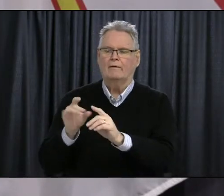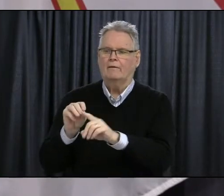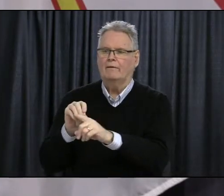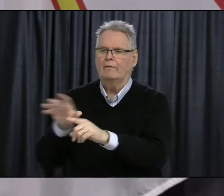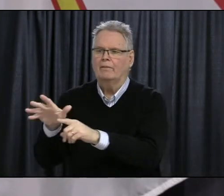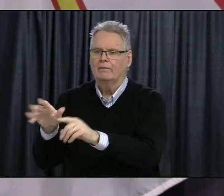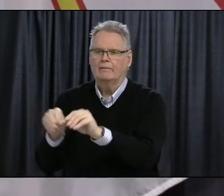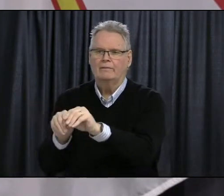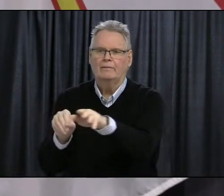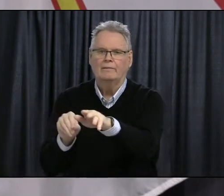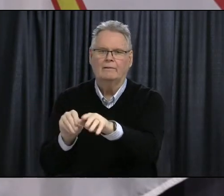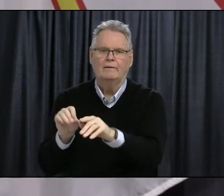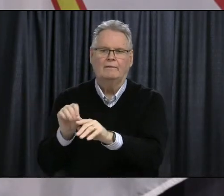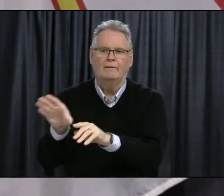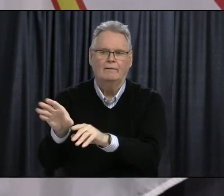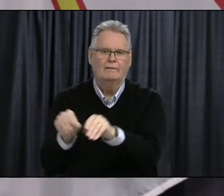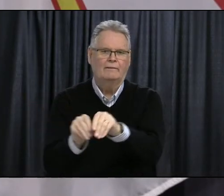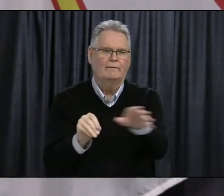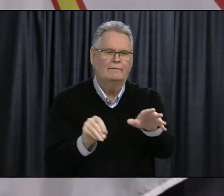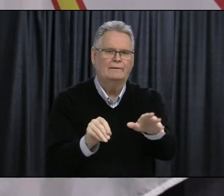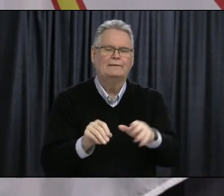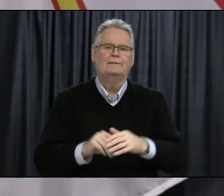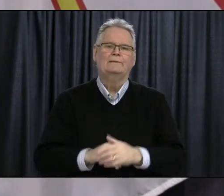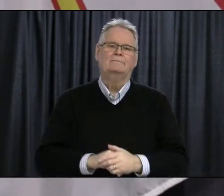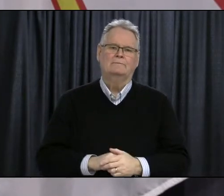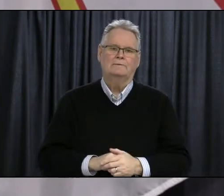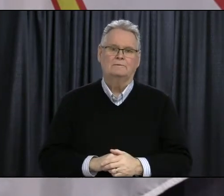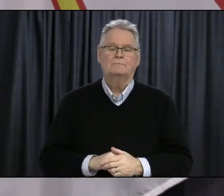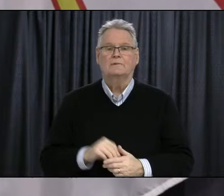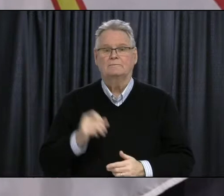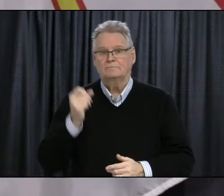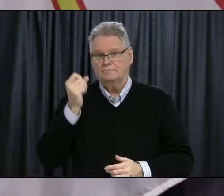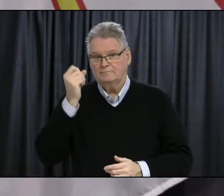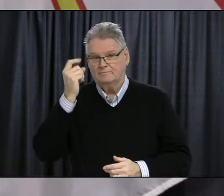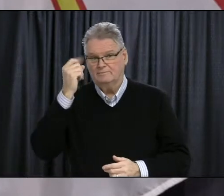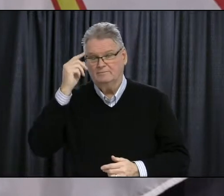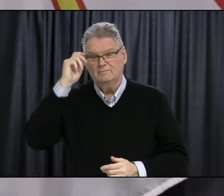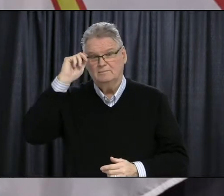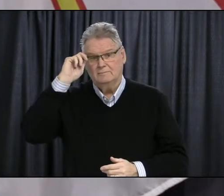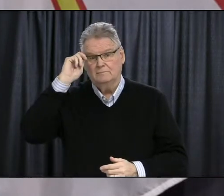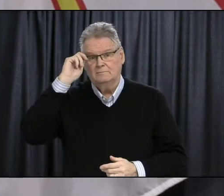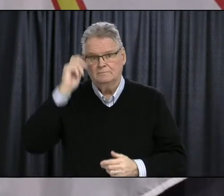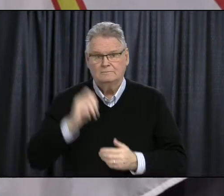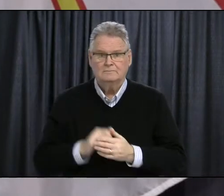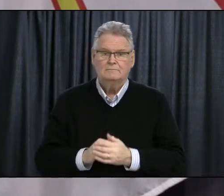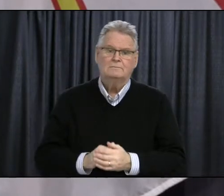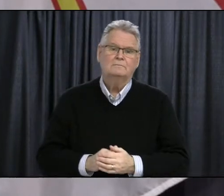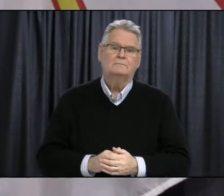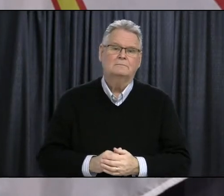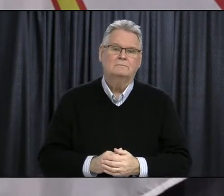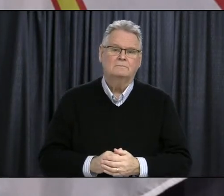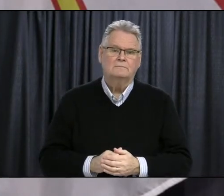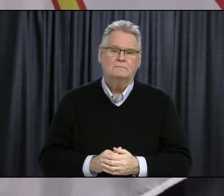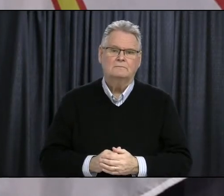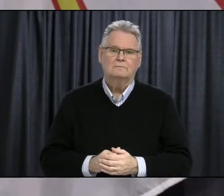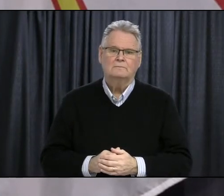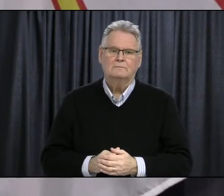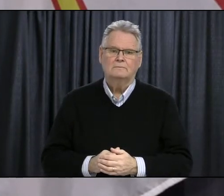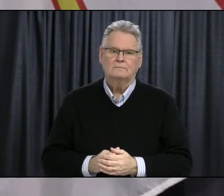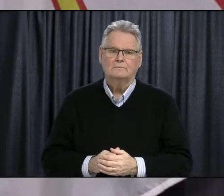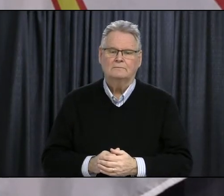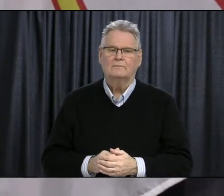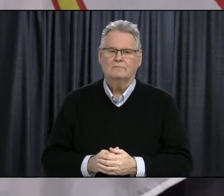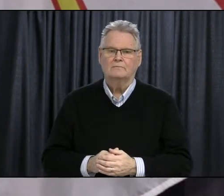If everyone had the COVID alert app, this would make the load much lighter for public health. Contact tracing alone can quickly